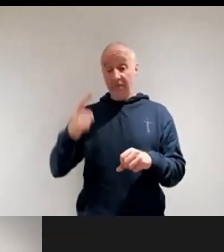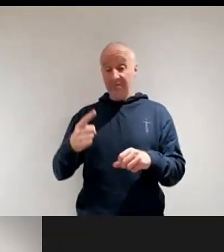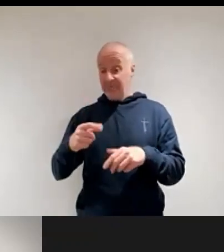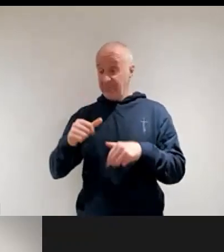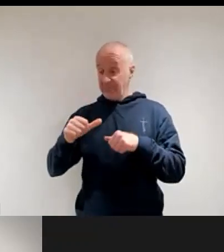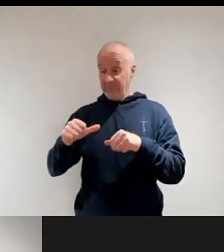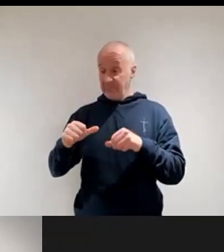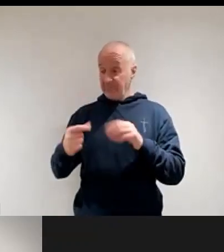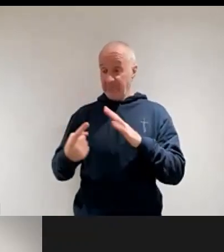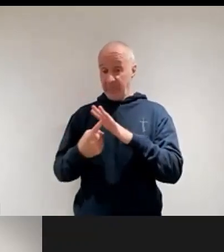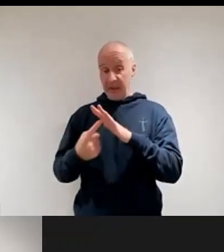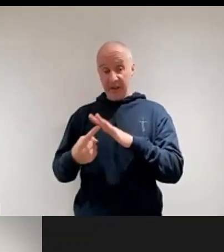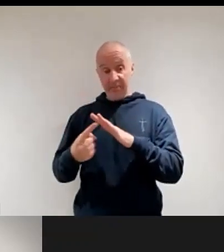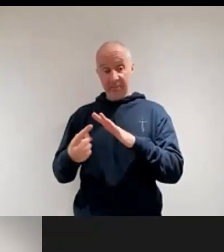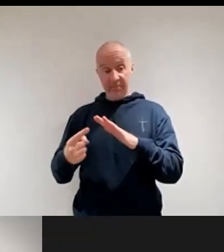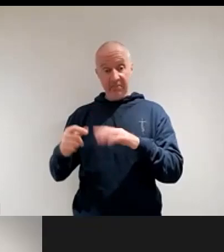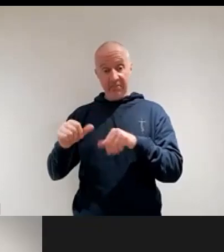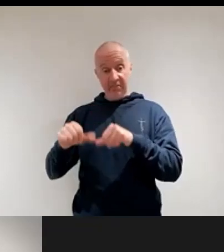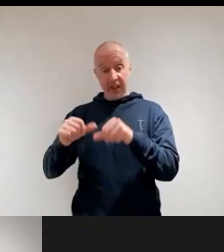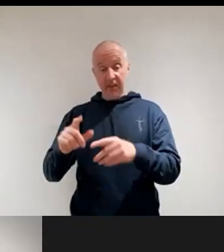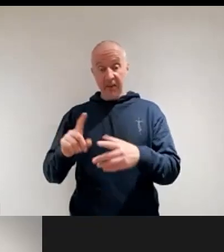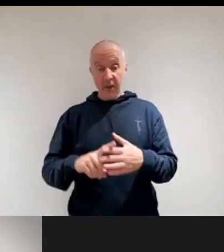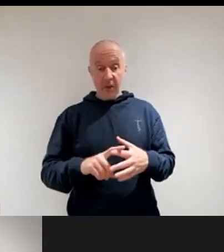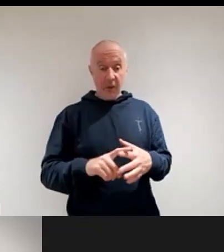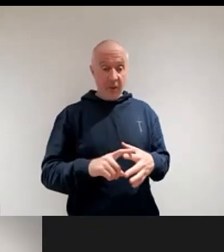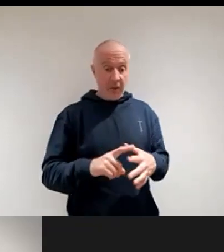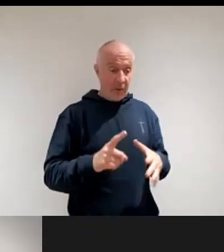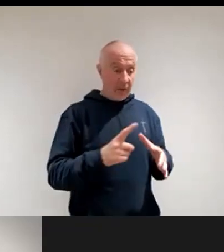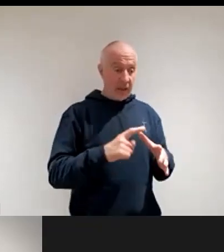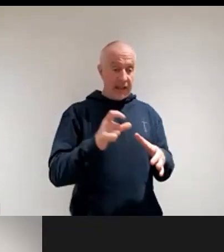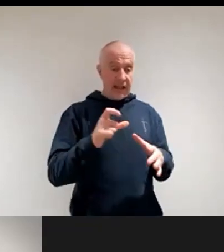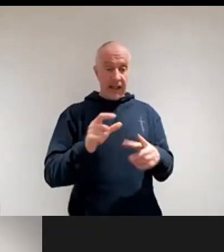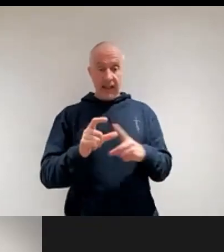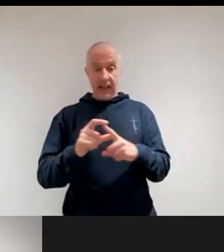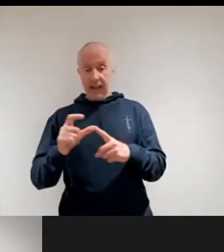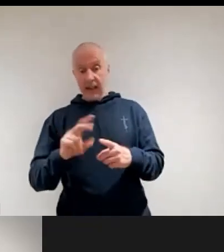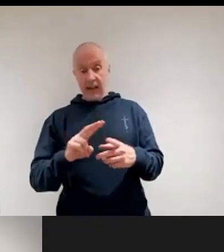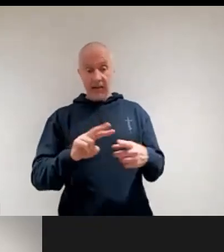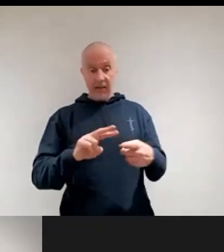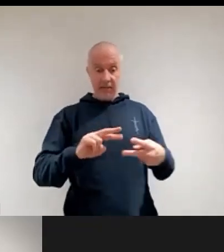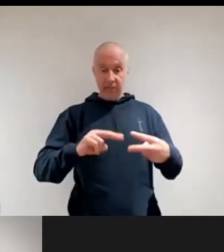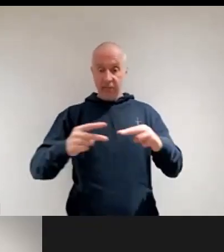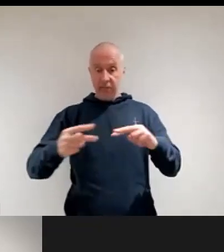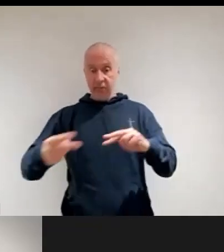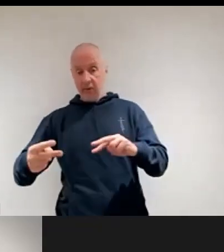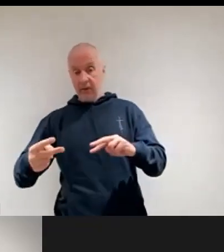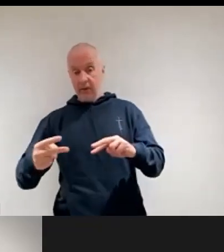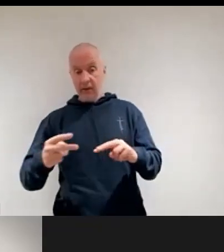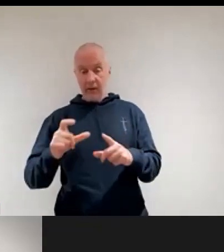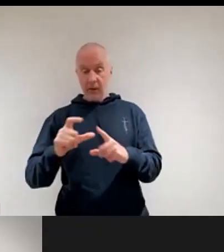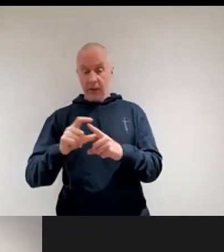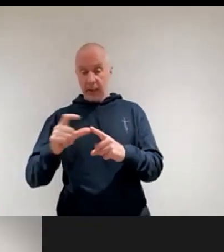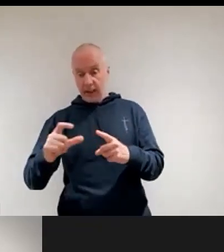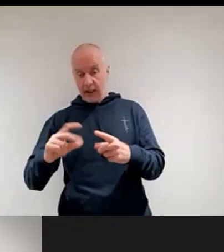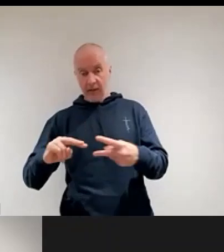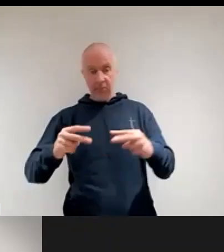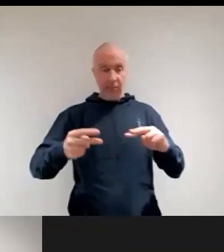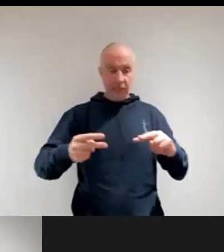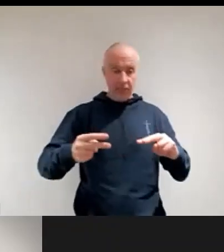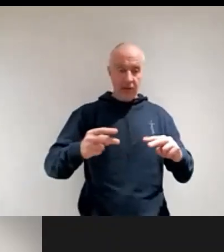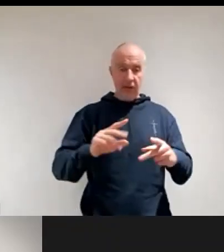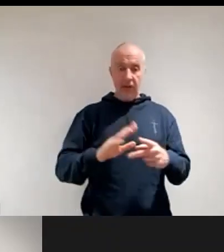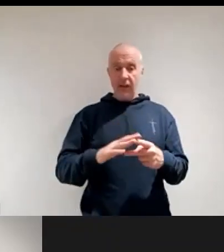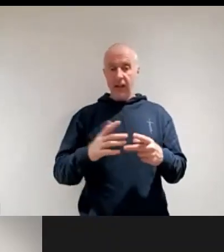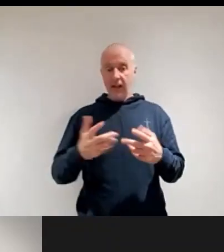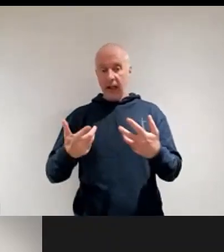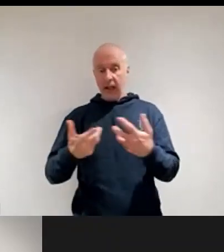charger is basically converted the AC into DC. So basically, they have the rectifier in it, they have the DC-DC converter in it. It's just when they get into pump into